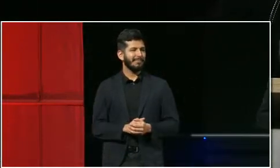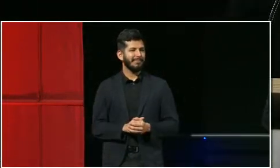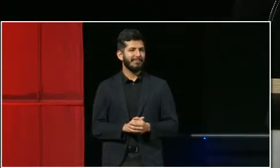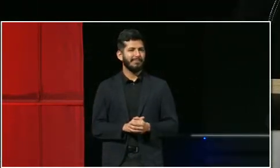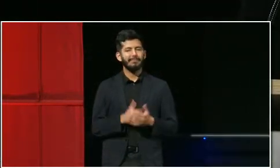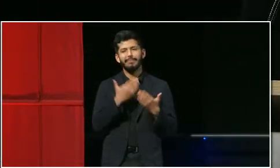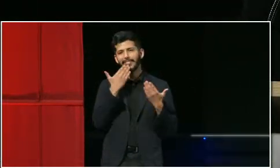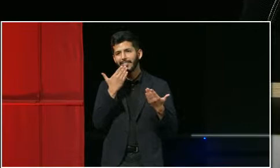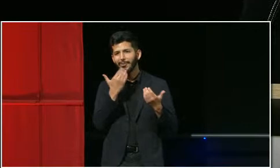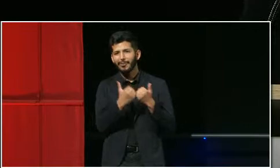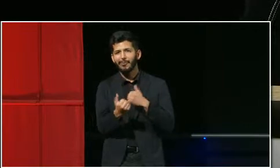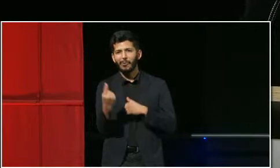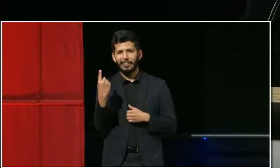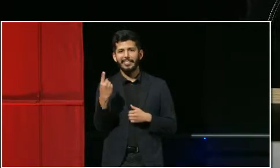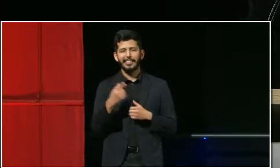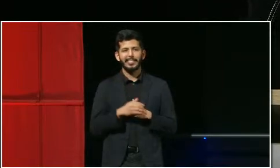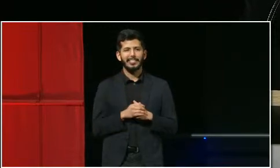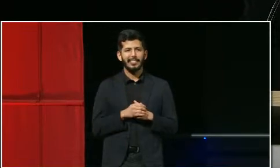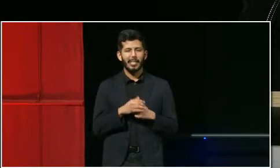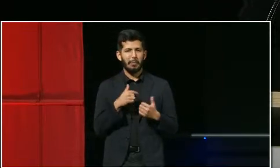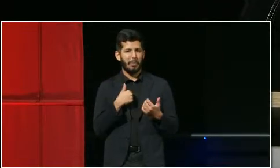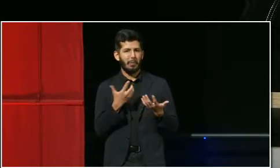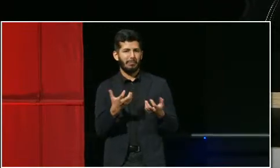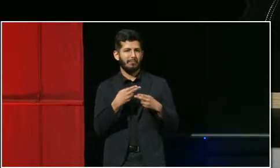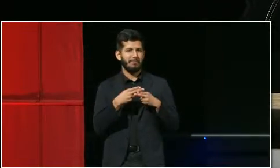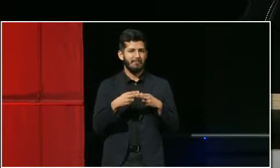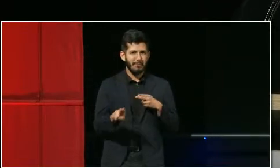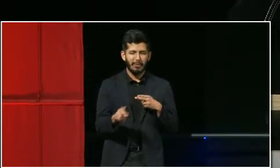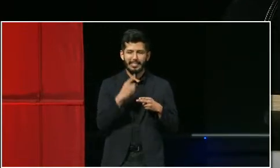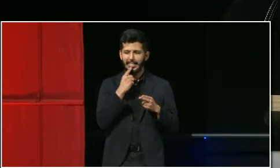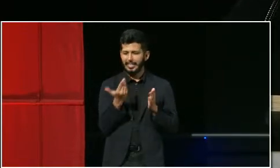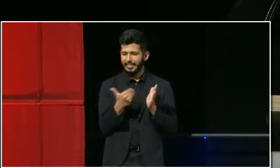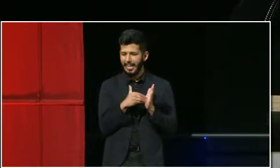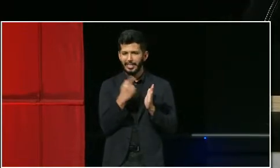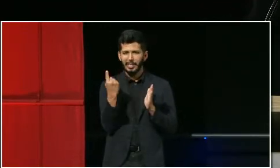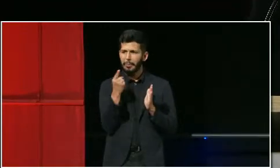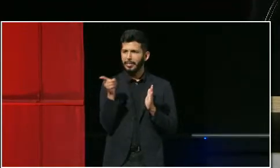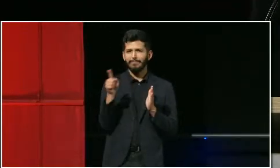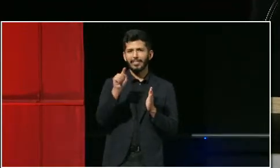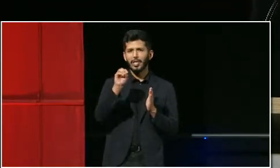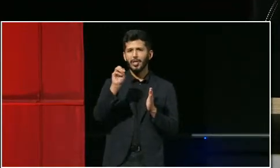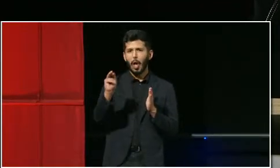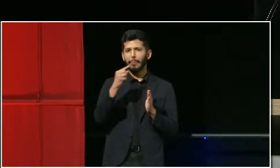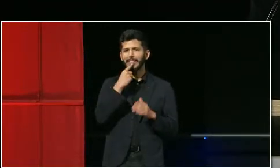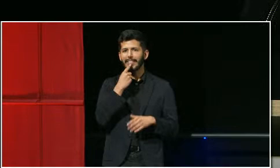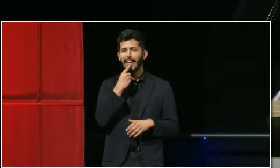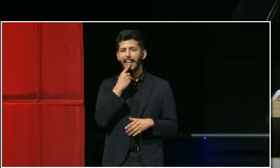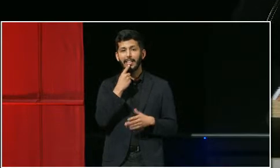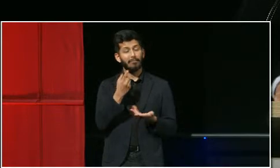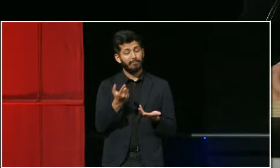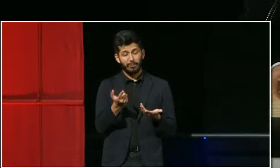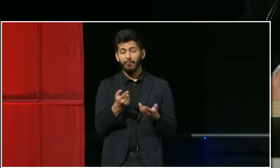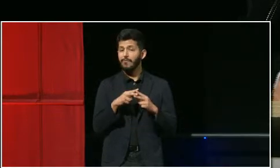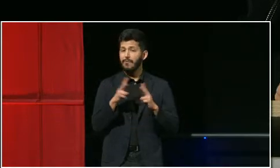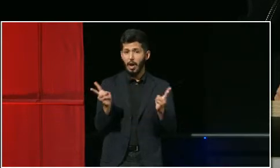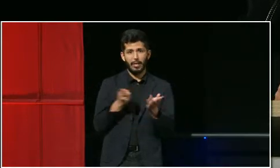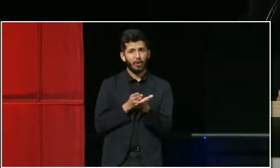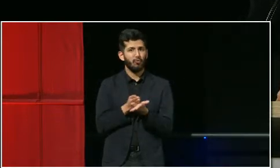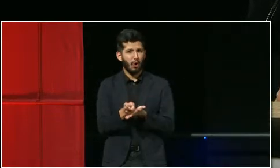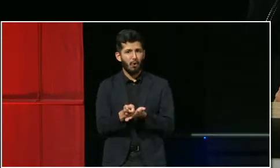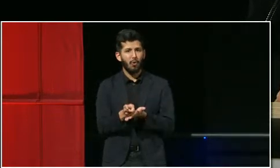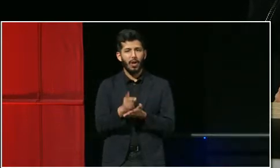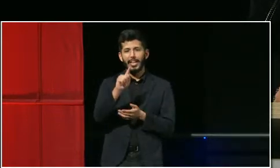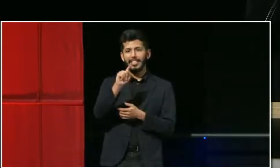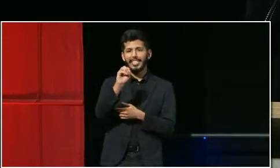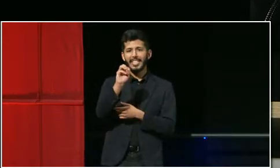Thank you, everybody. I want to quickly reiterate something that Tom said, because it's more than true. Tom